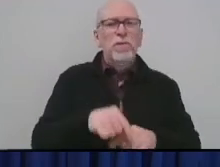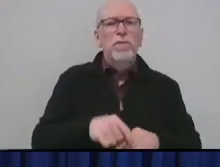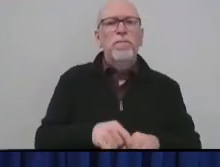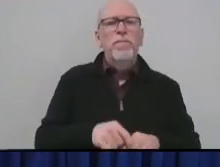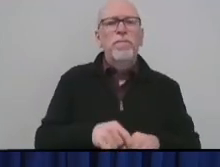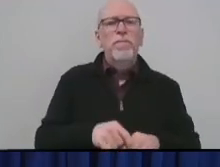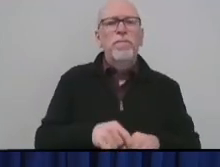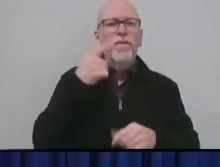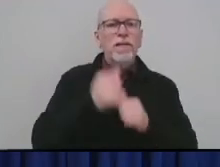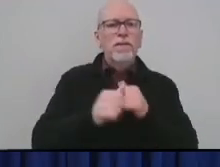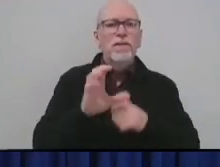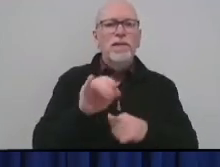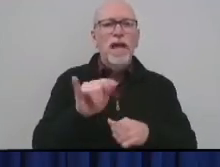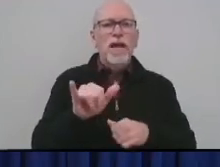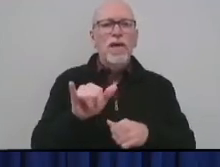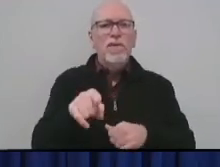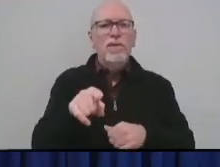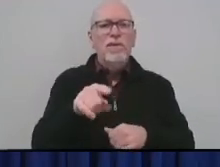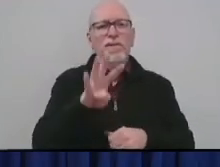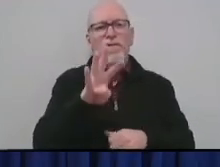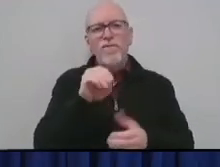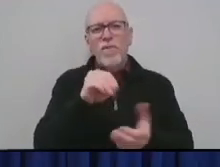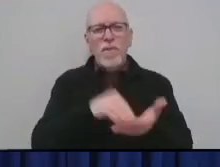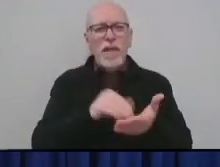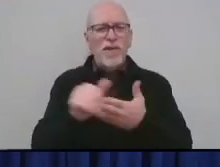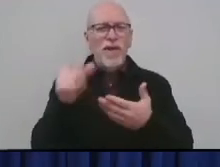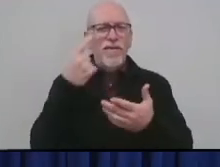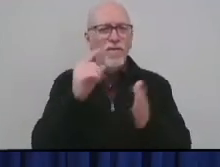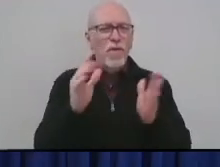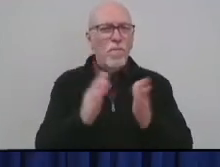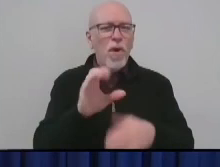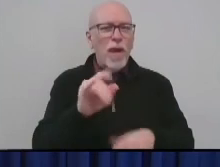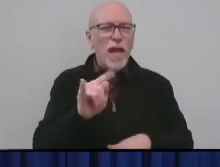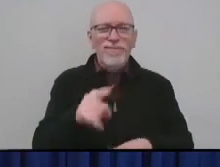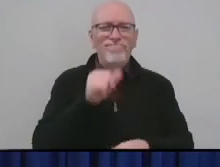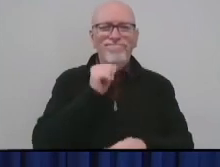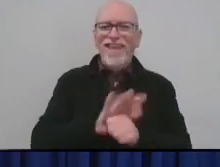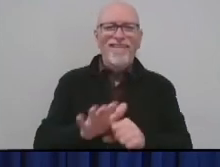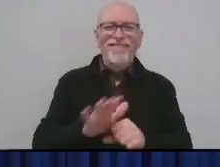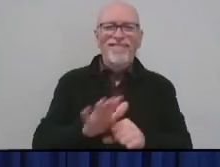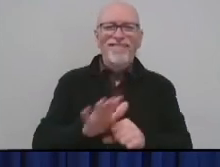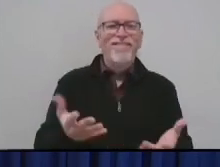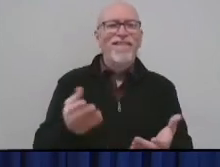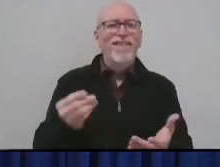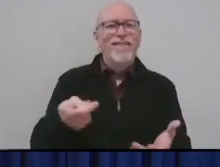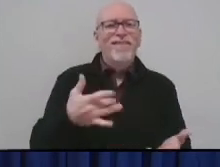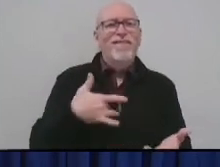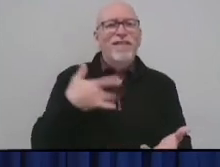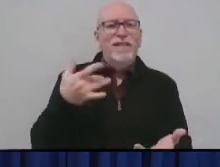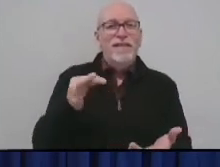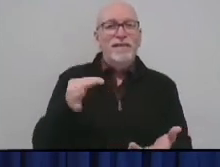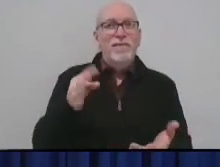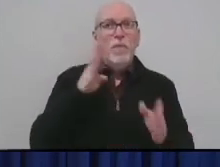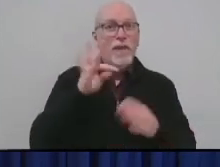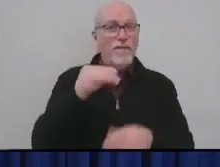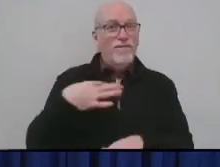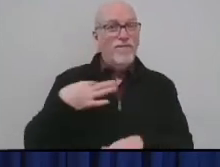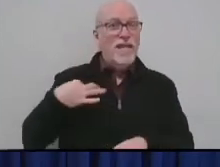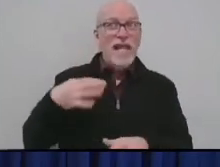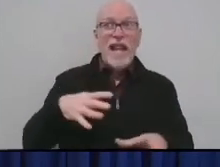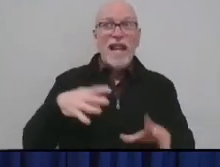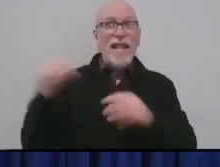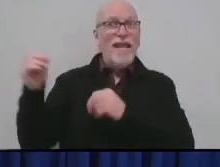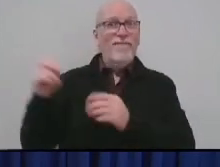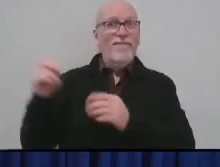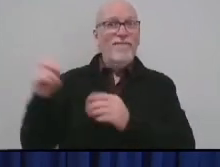around $40,000 for the smallest counties is not enough, and they're worried that if those volunteers leave, they're not going to be able to